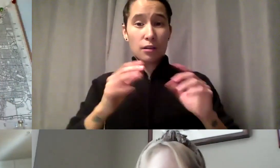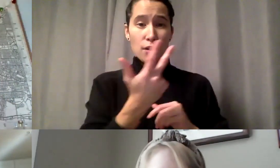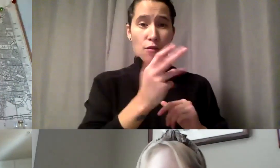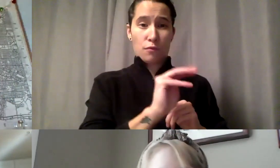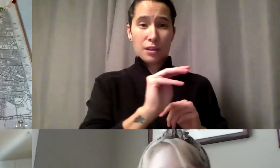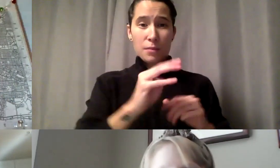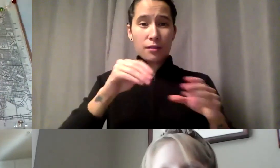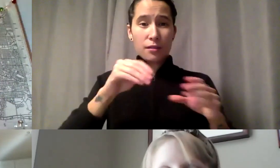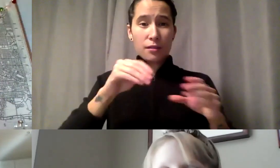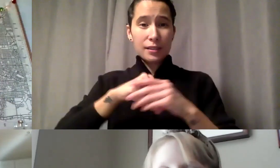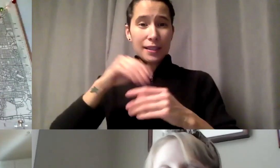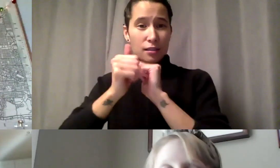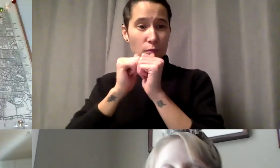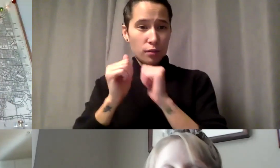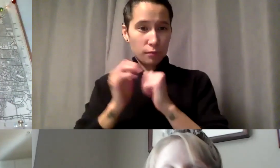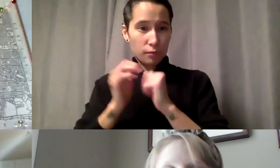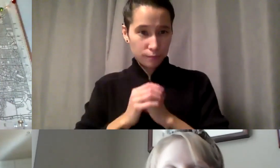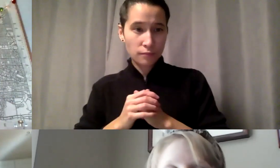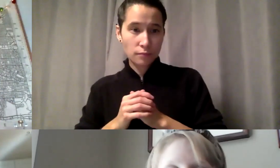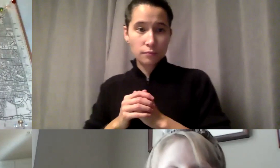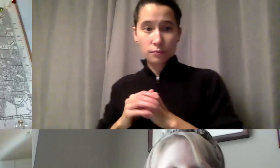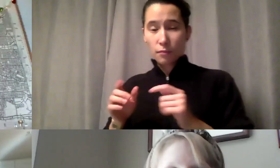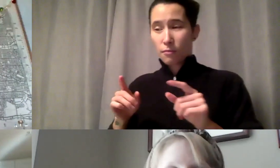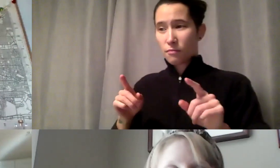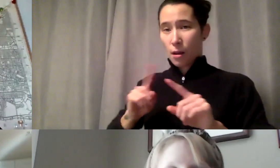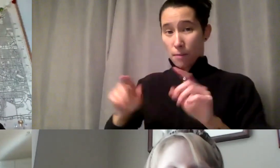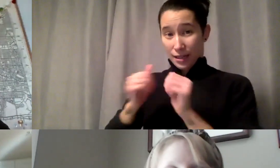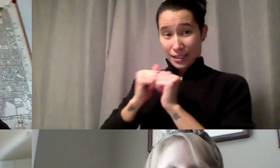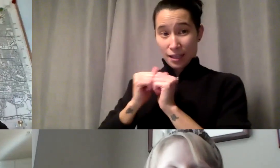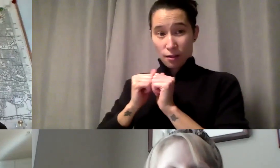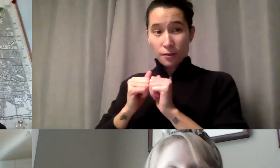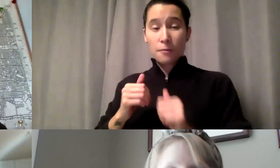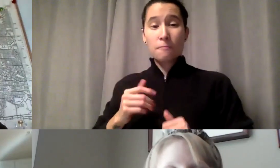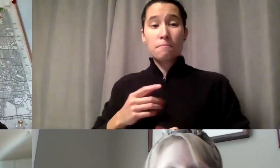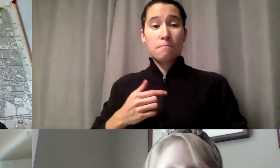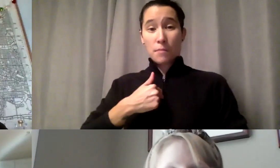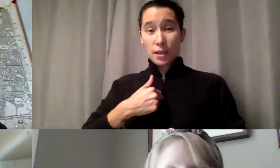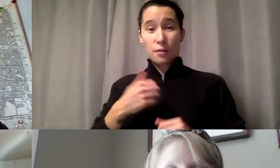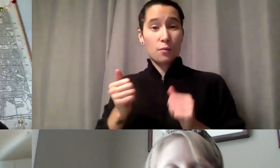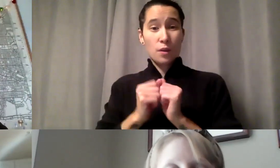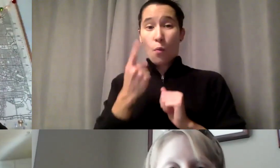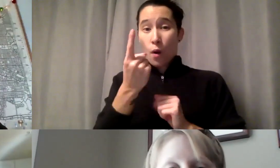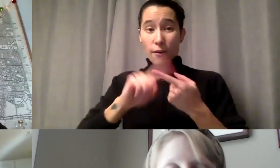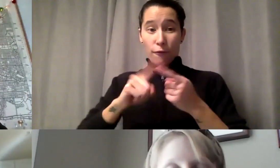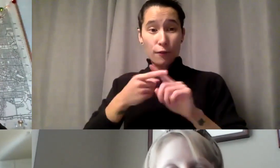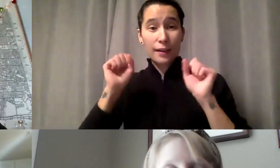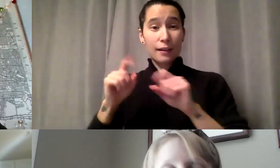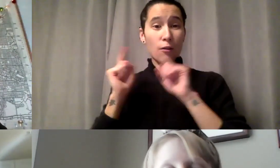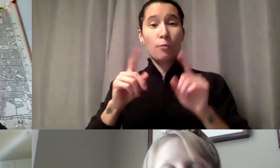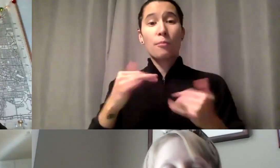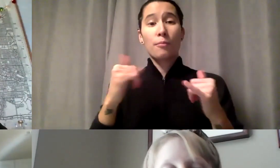and sport moving ahead? They're together. Me with my one friend can go play